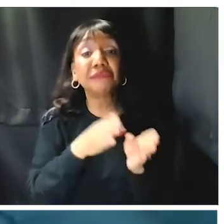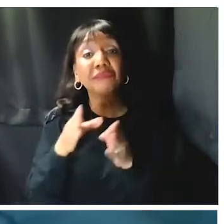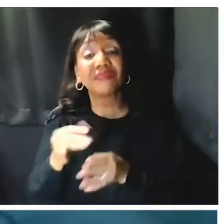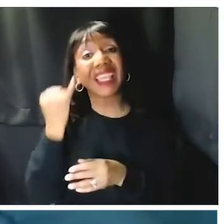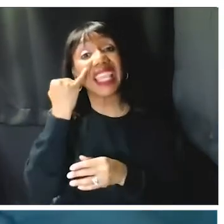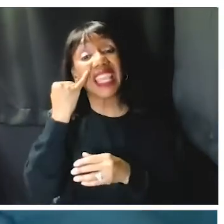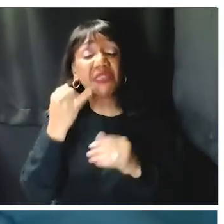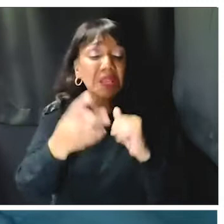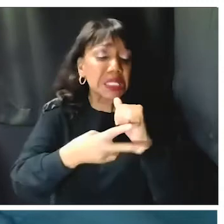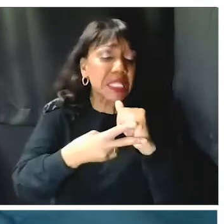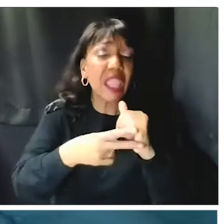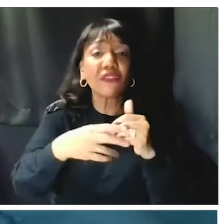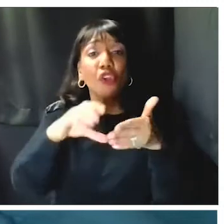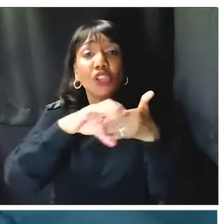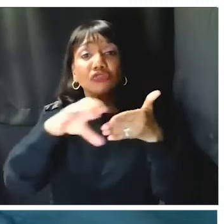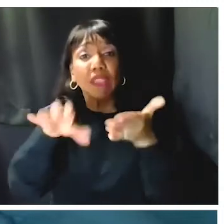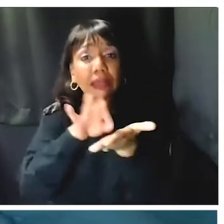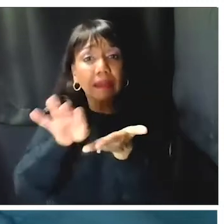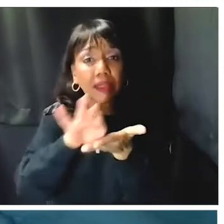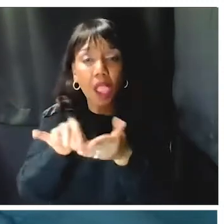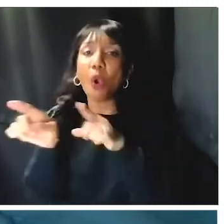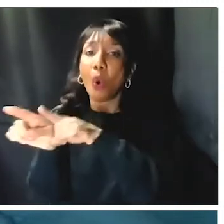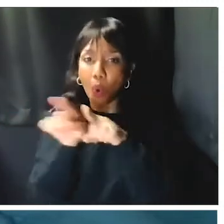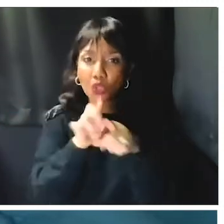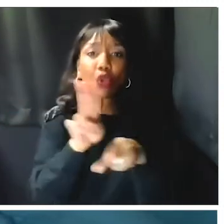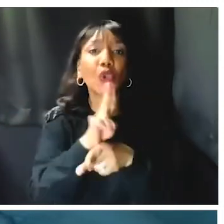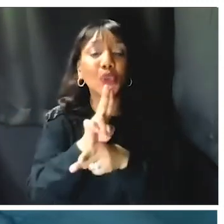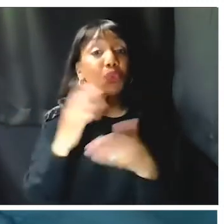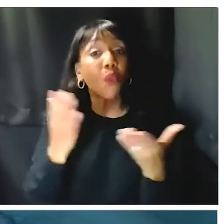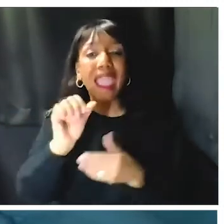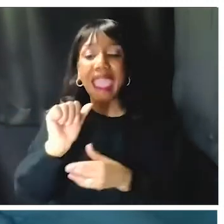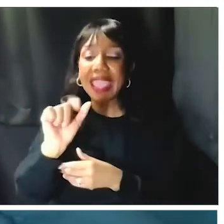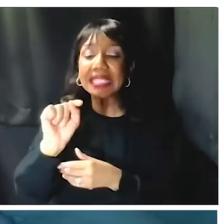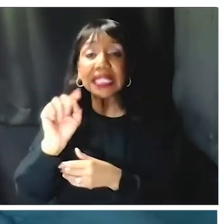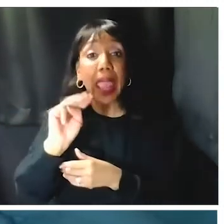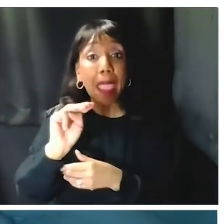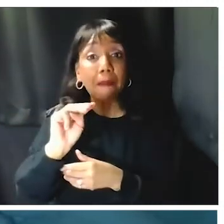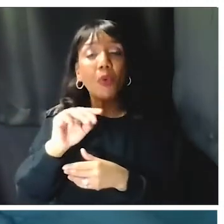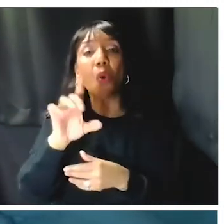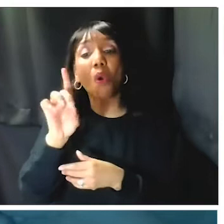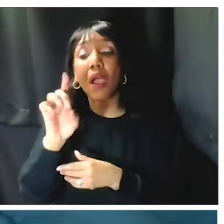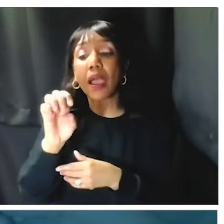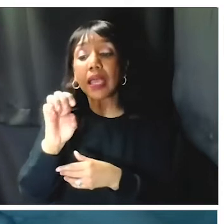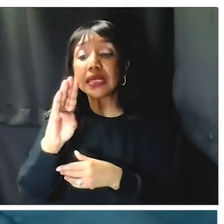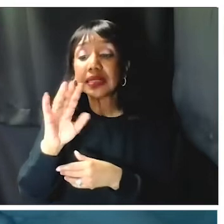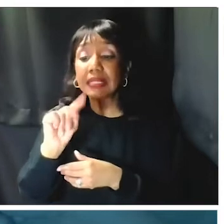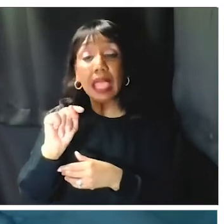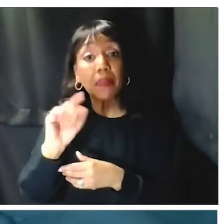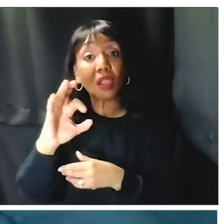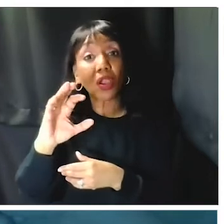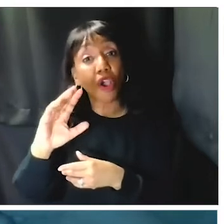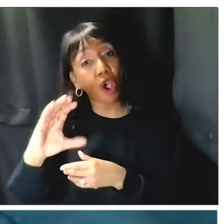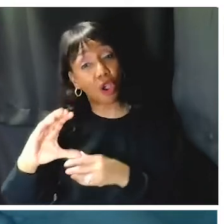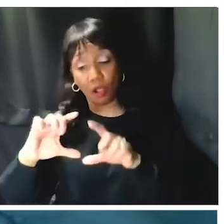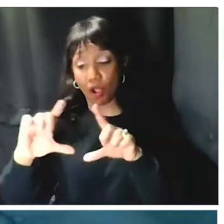If you have a savings or checking account, you may also use an ATM or debit card to make deposits and